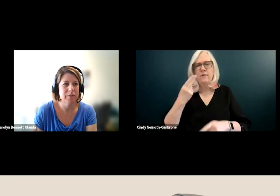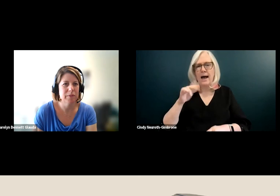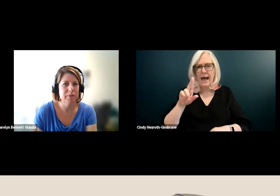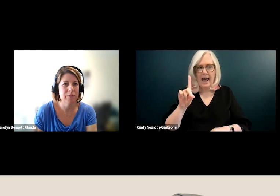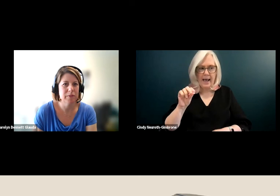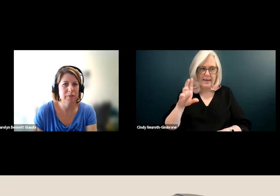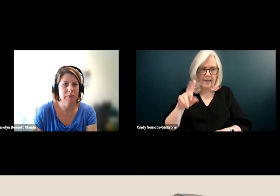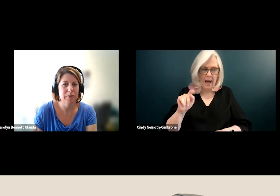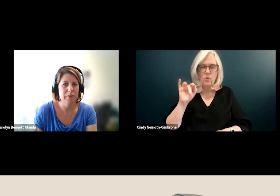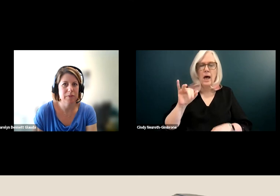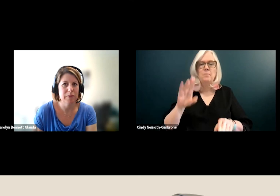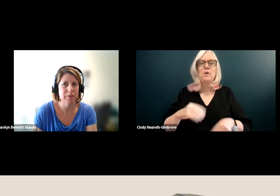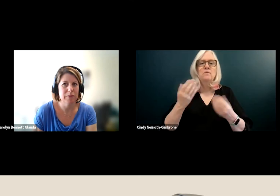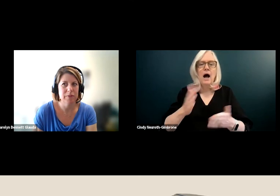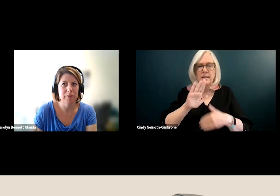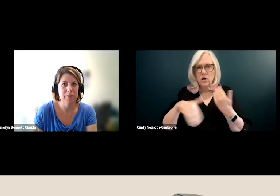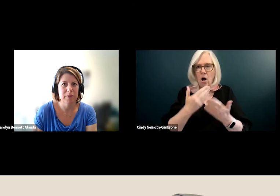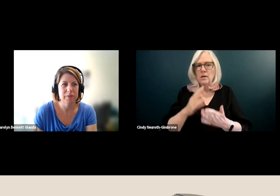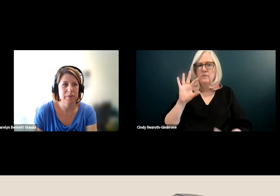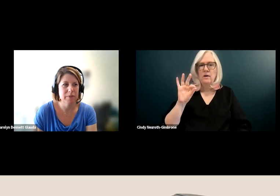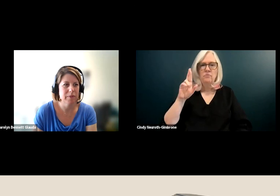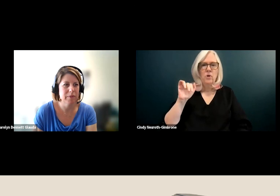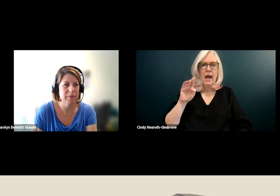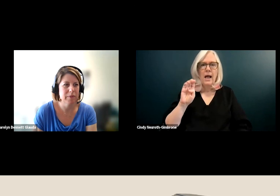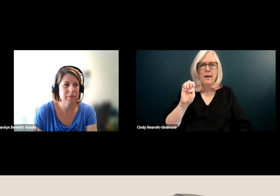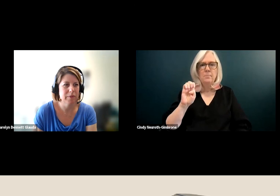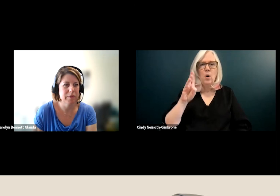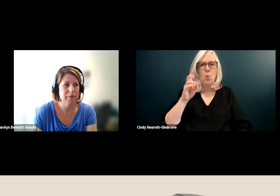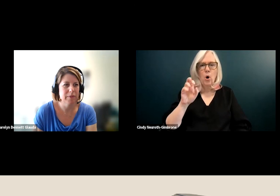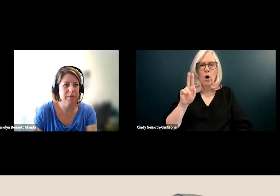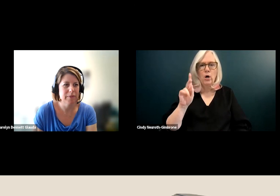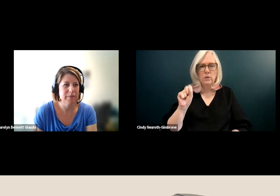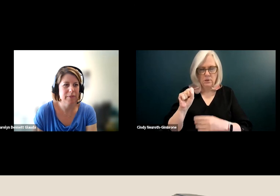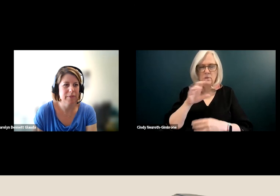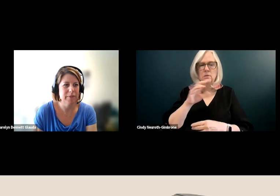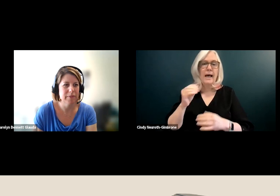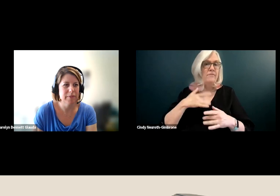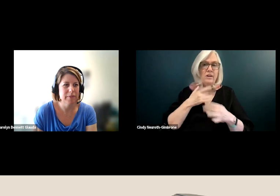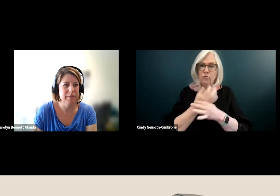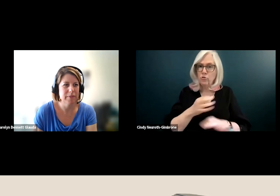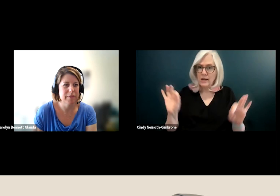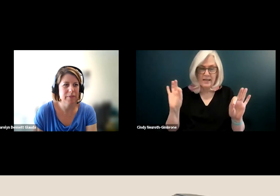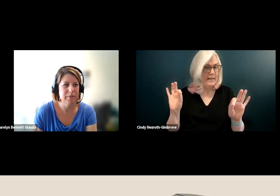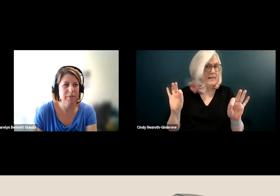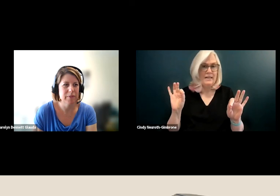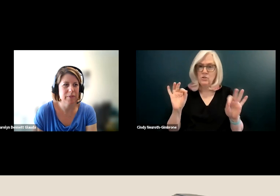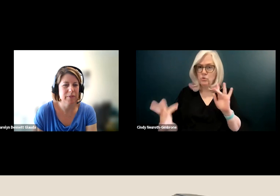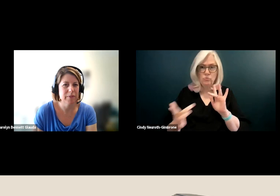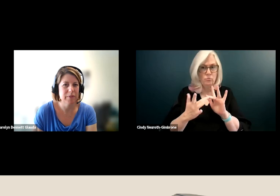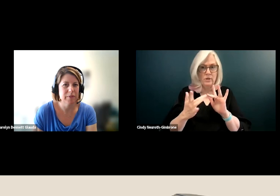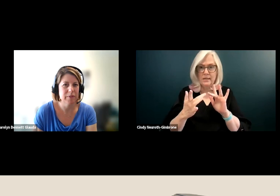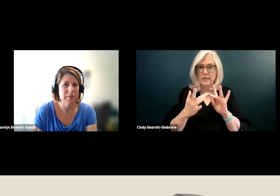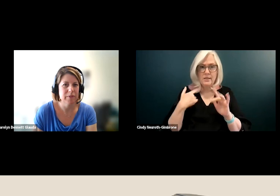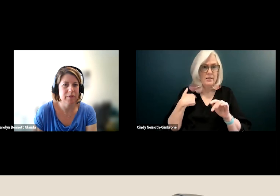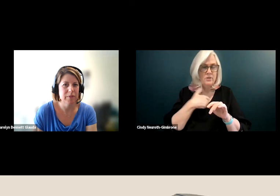both of the frameworks and examples of activities that you can use. So please feel free to reach out to us whenever you